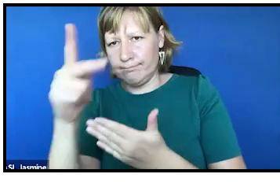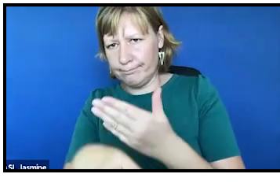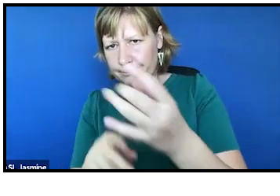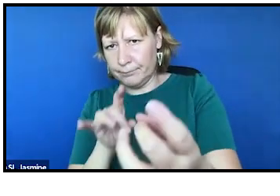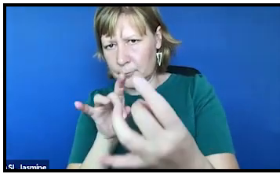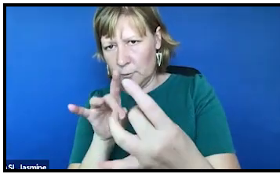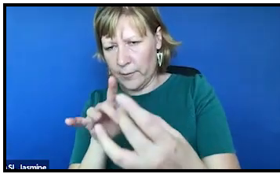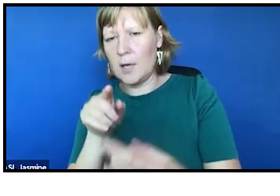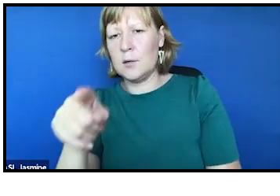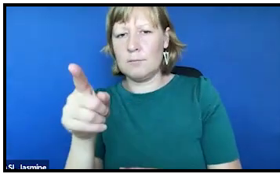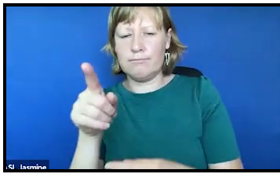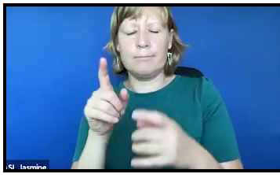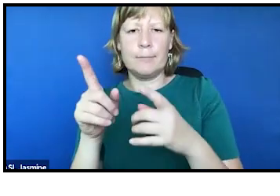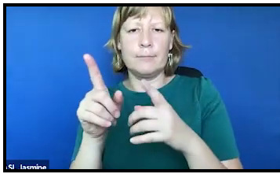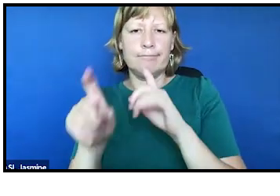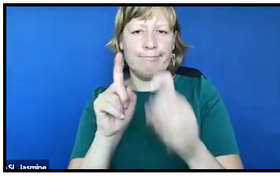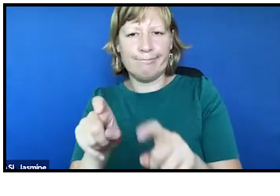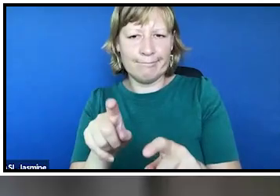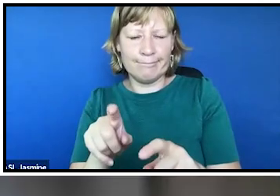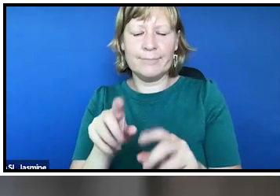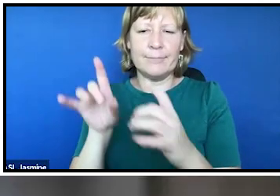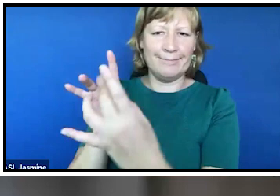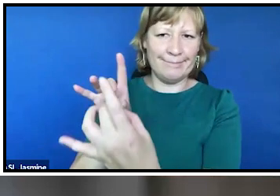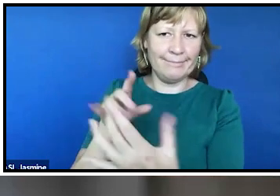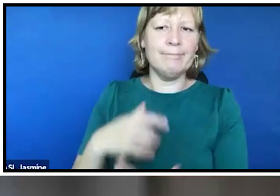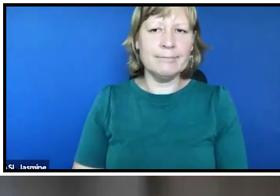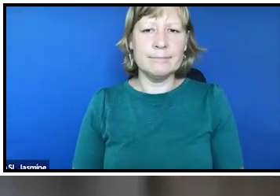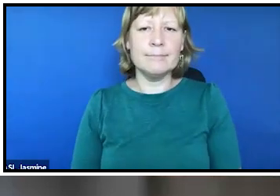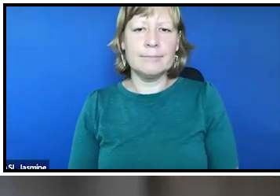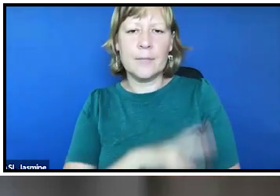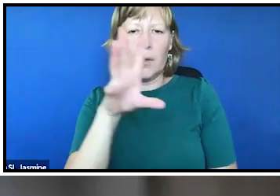And we'll include those links in our newsletter too.